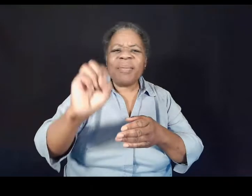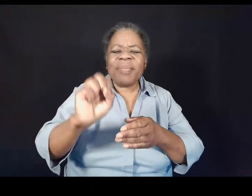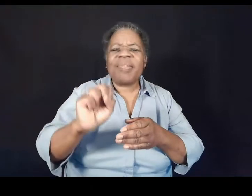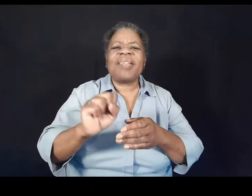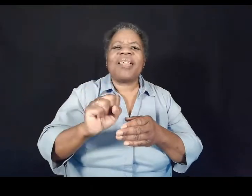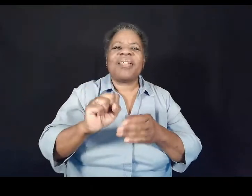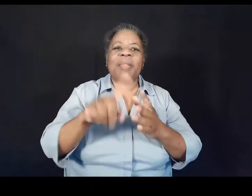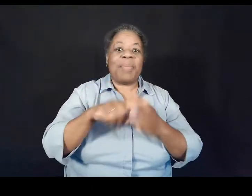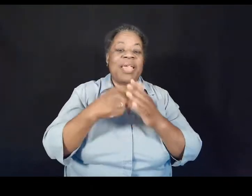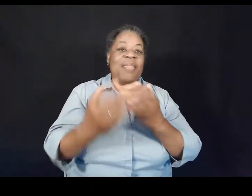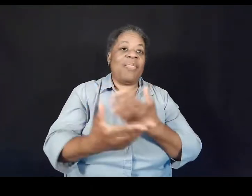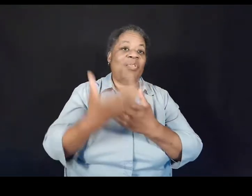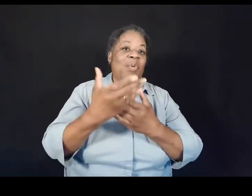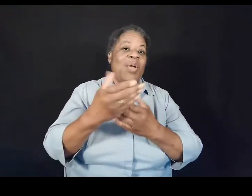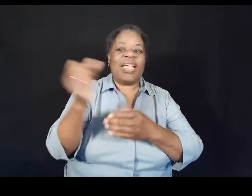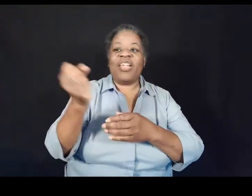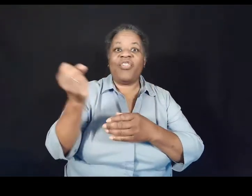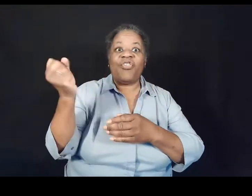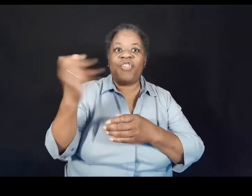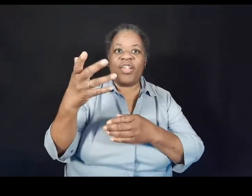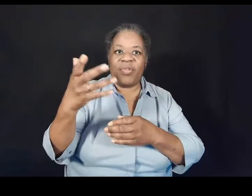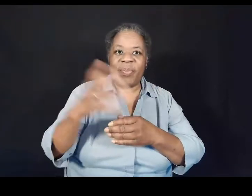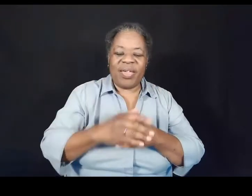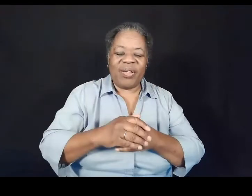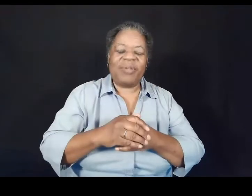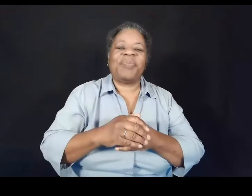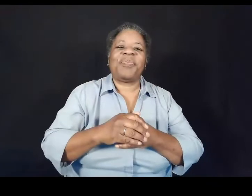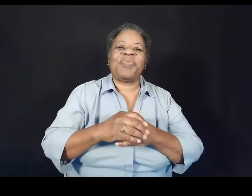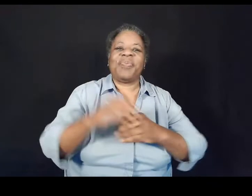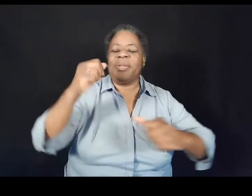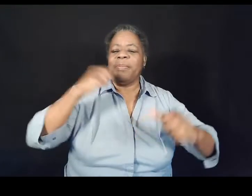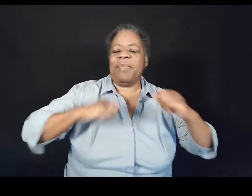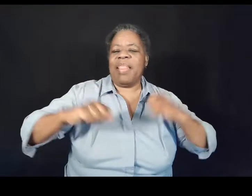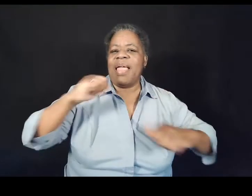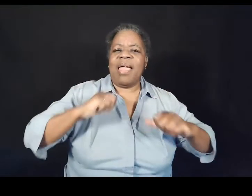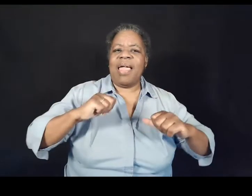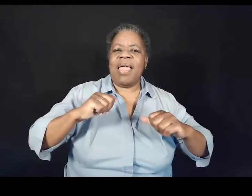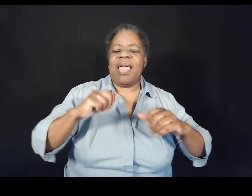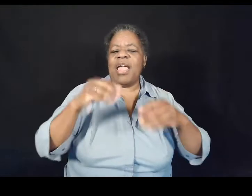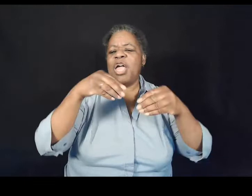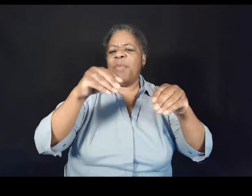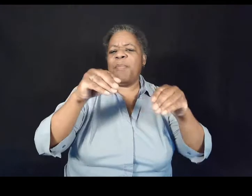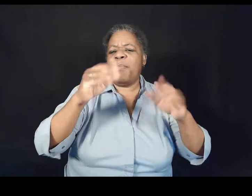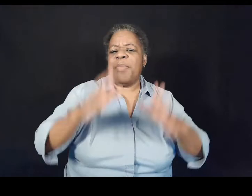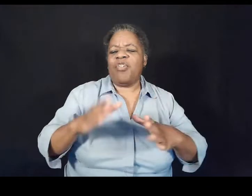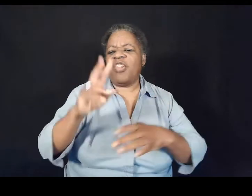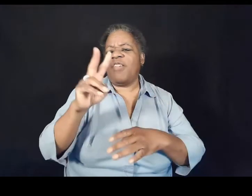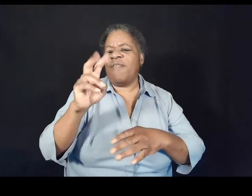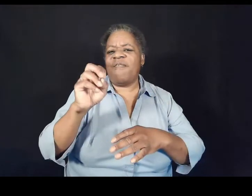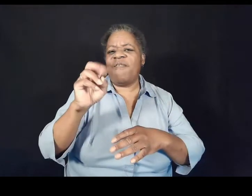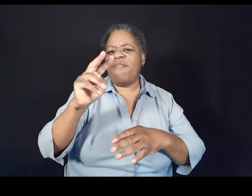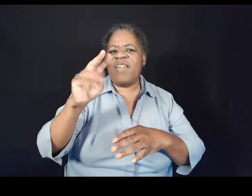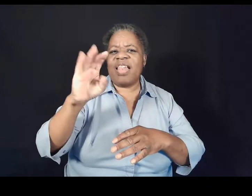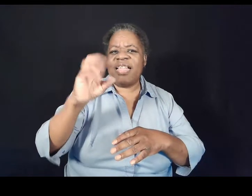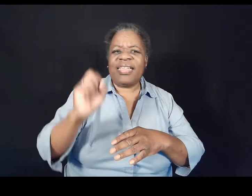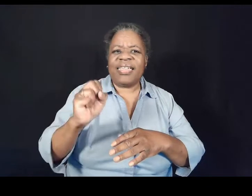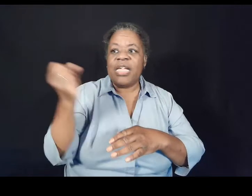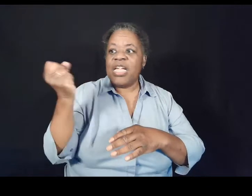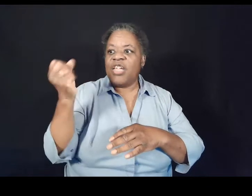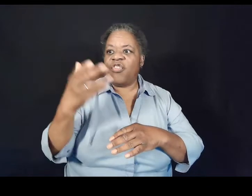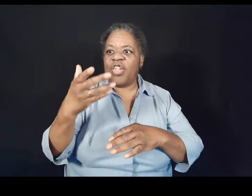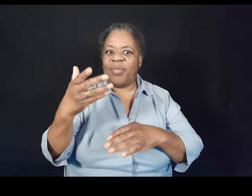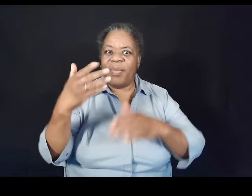Shakespeare. In act four of his play, The Merchant of Venice, Shakespeare takes us into a